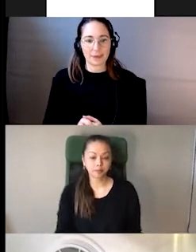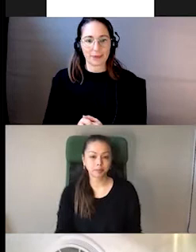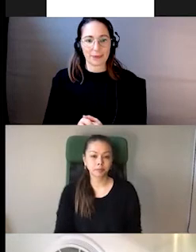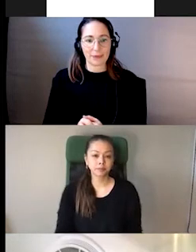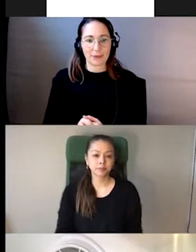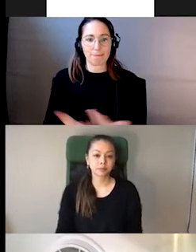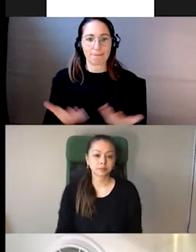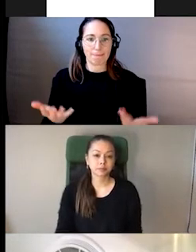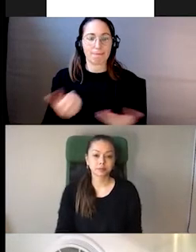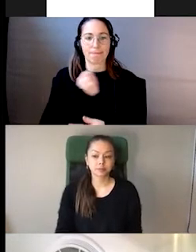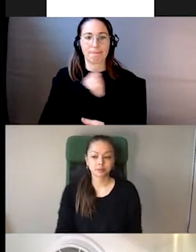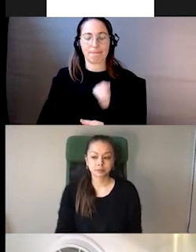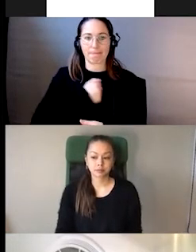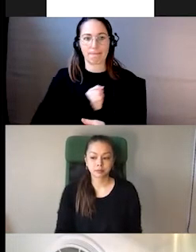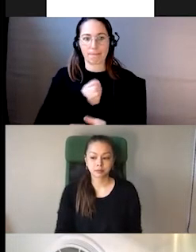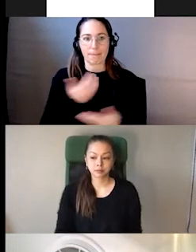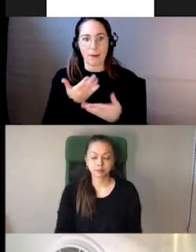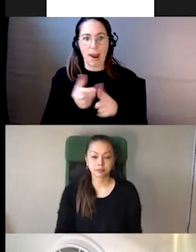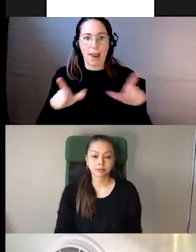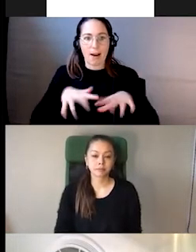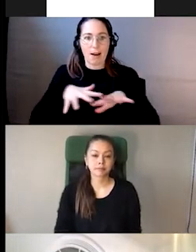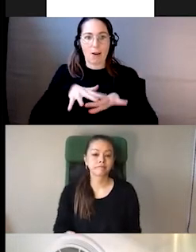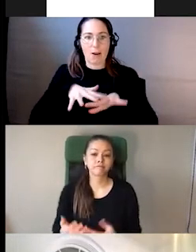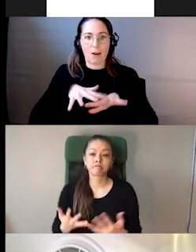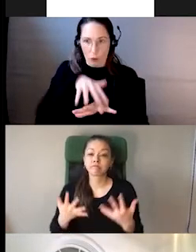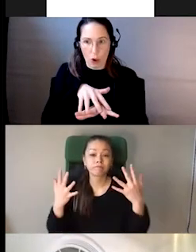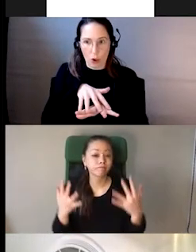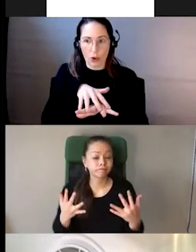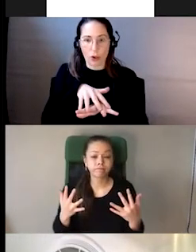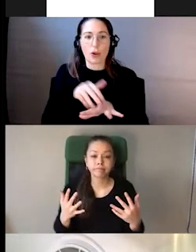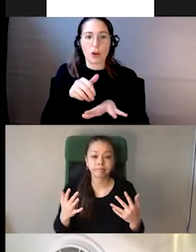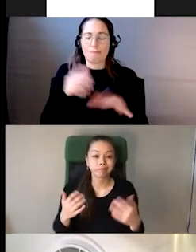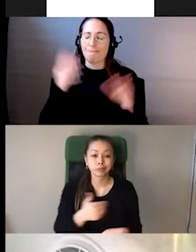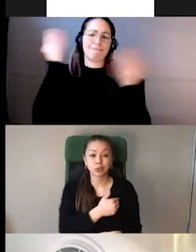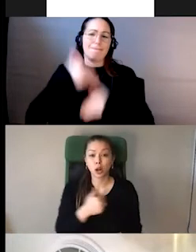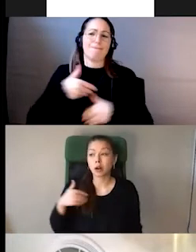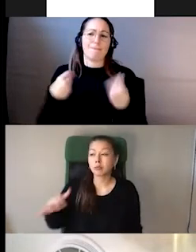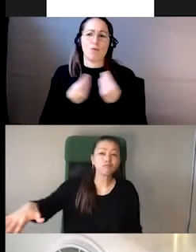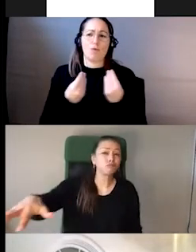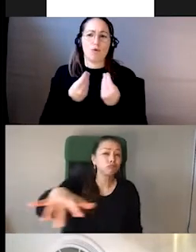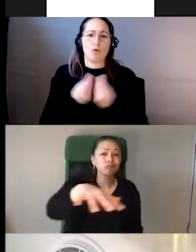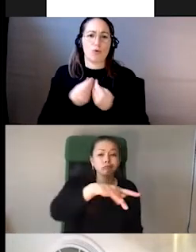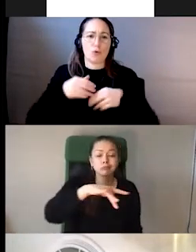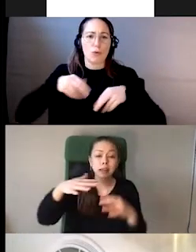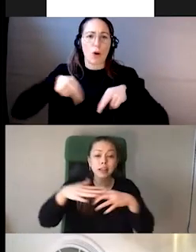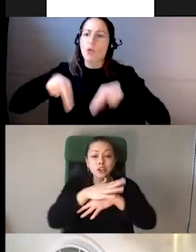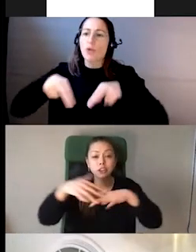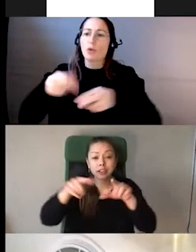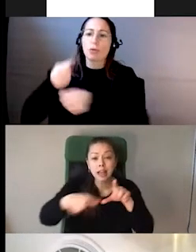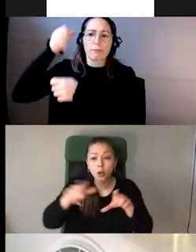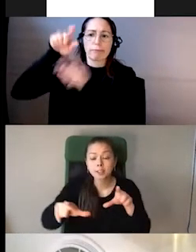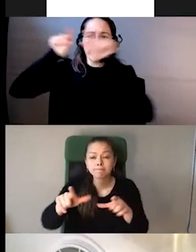Unfortunately, Indigenous languages have mostly been invisible on Toronto streets. But recently, a